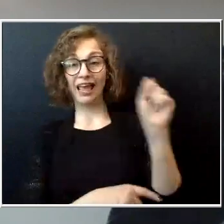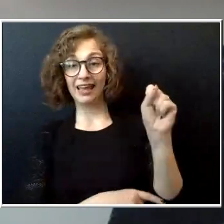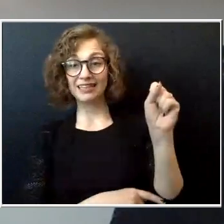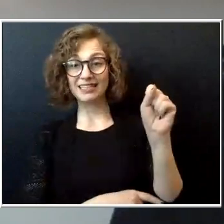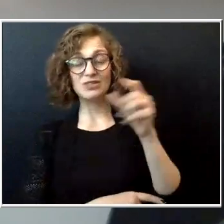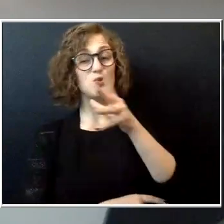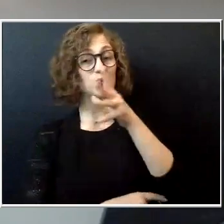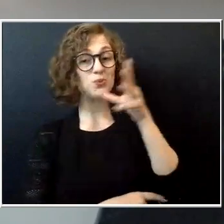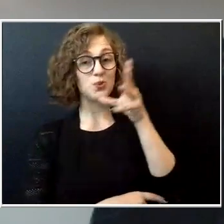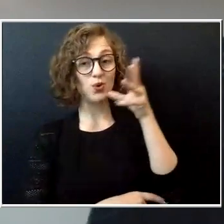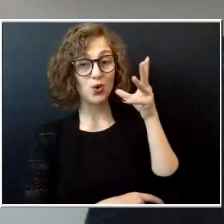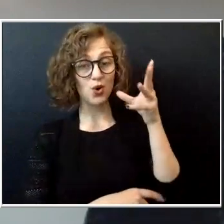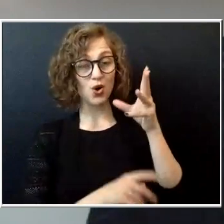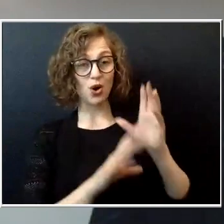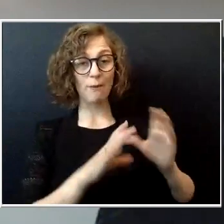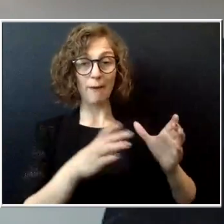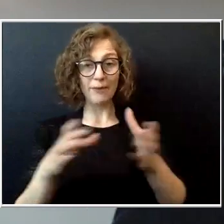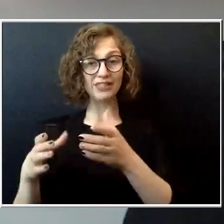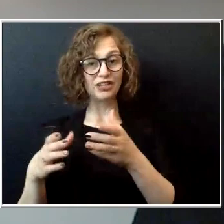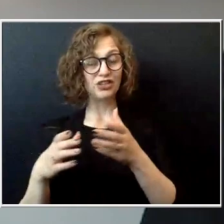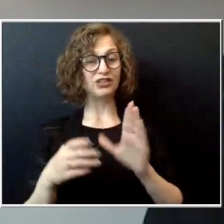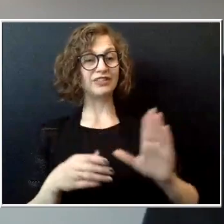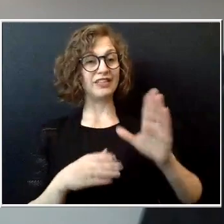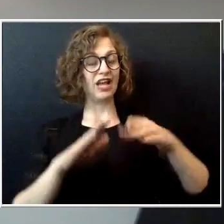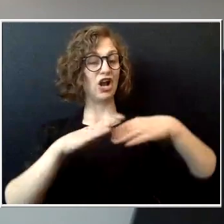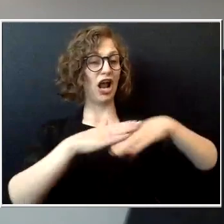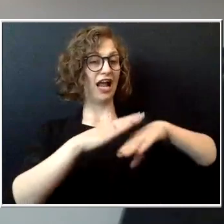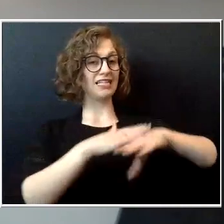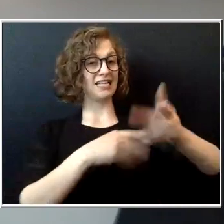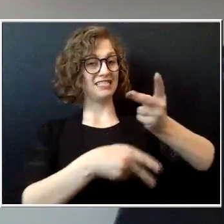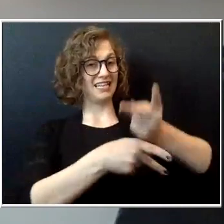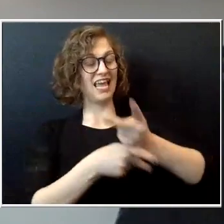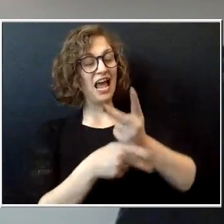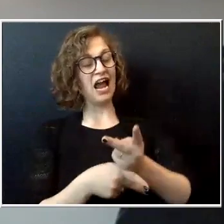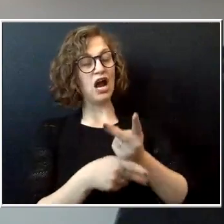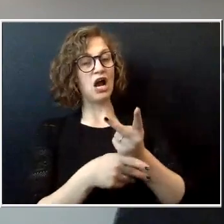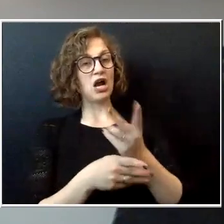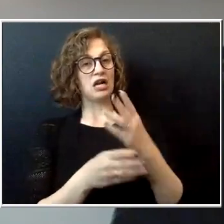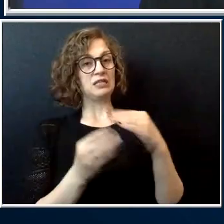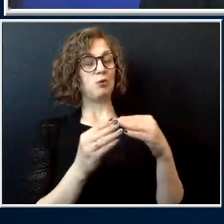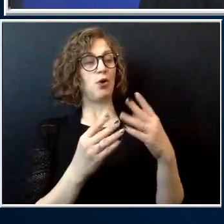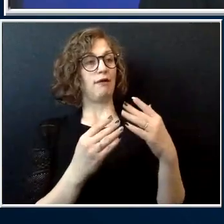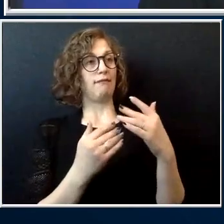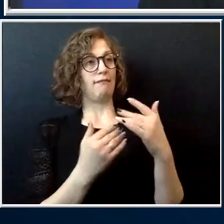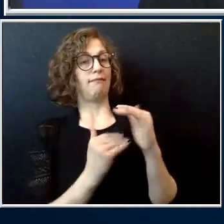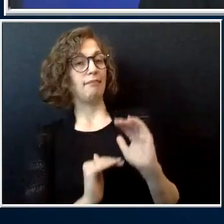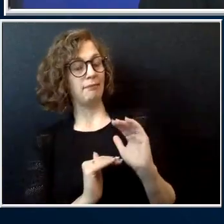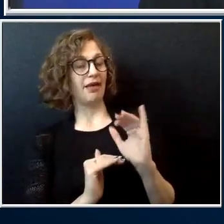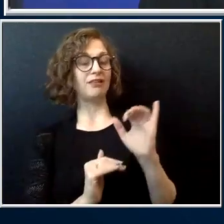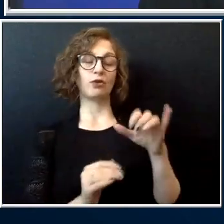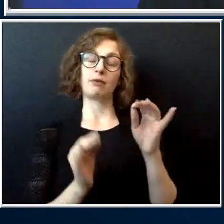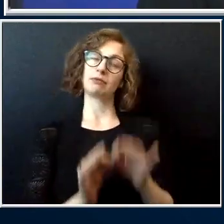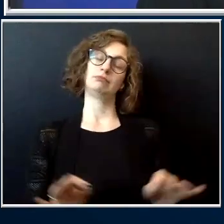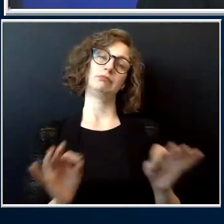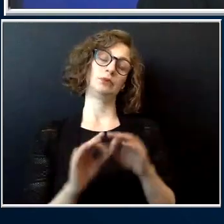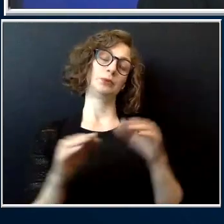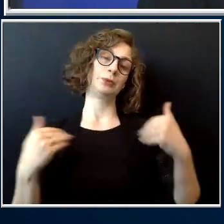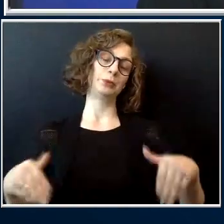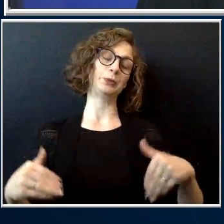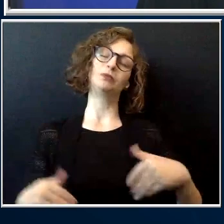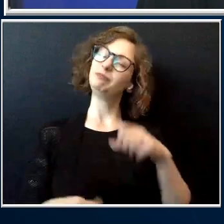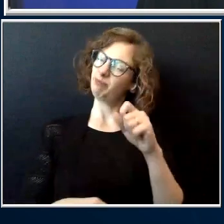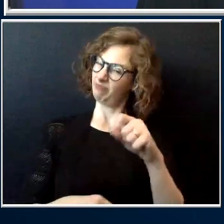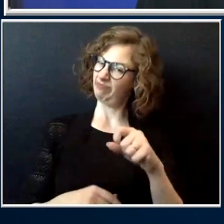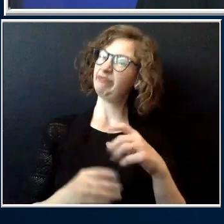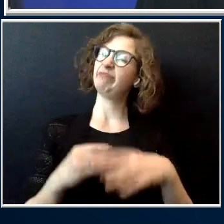care as easily as in big centers, that becomes especially important. Yeah, it brings on that additional challenge. One big